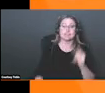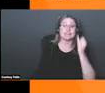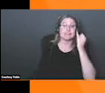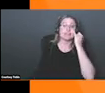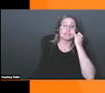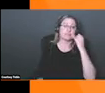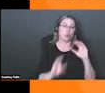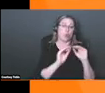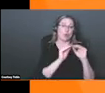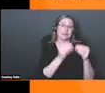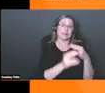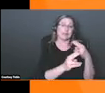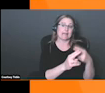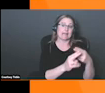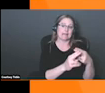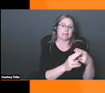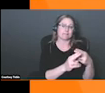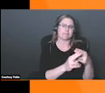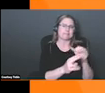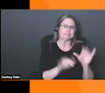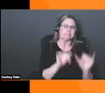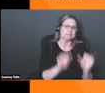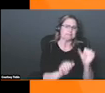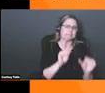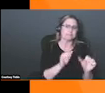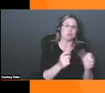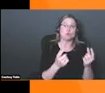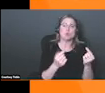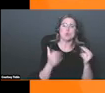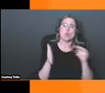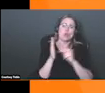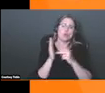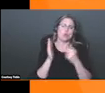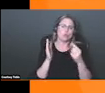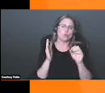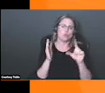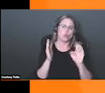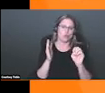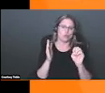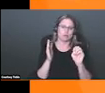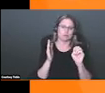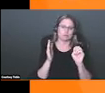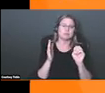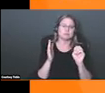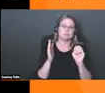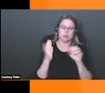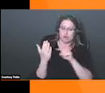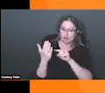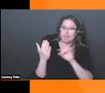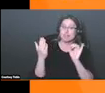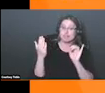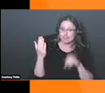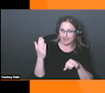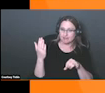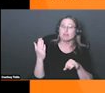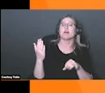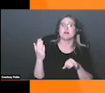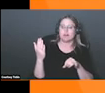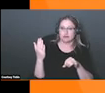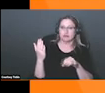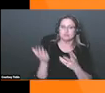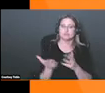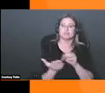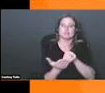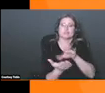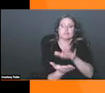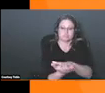and you should almost always assume you're not sure, Google it to make sure that you're using the official name of the site on,